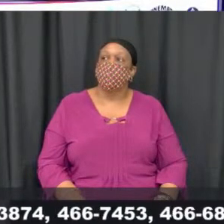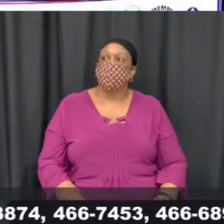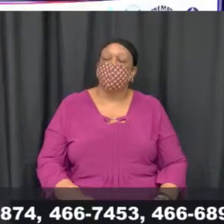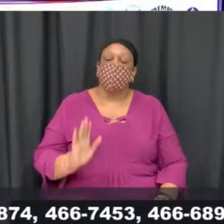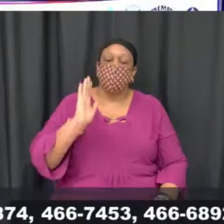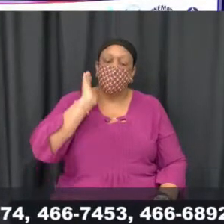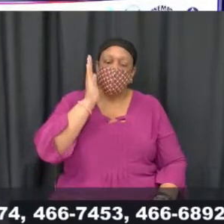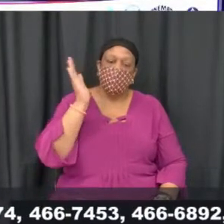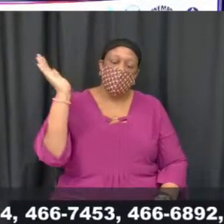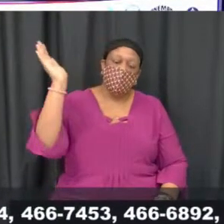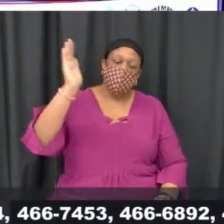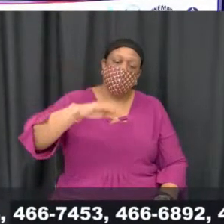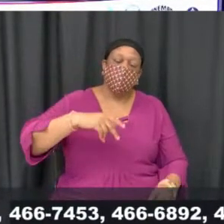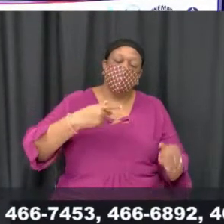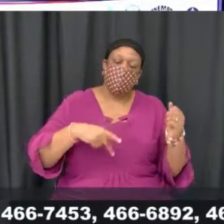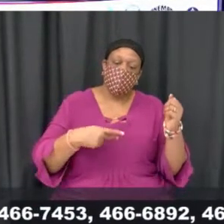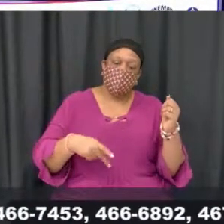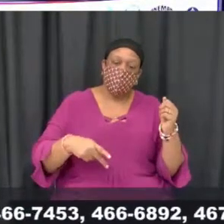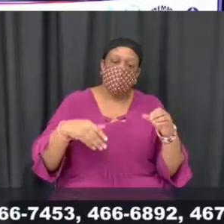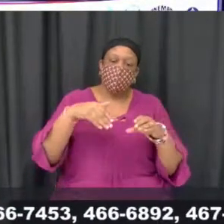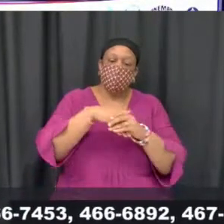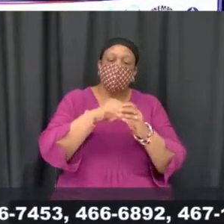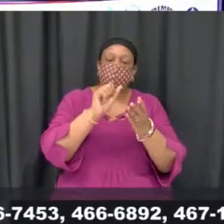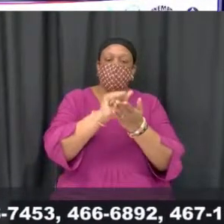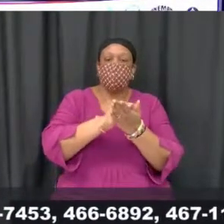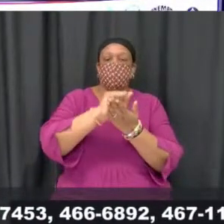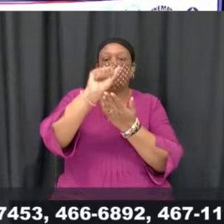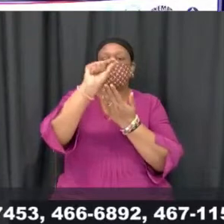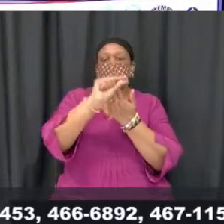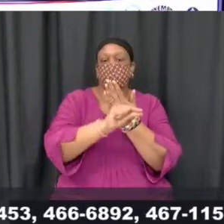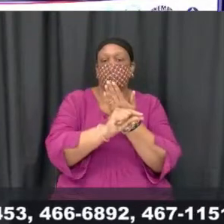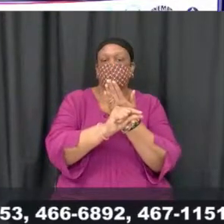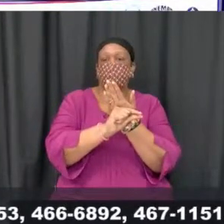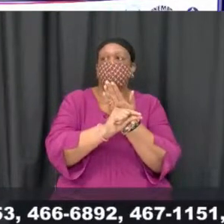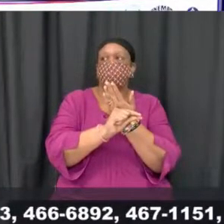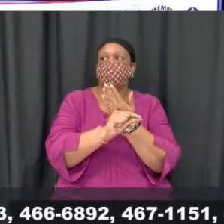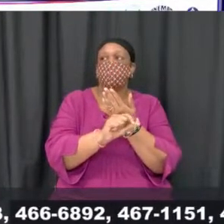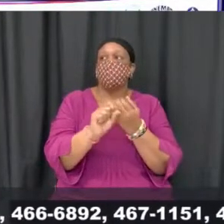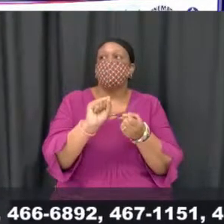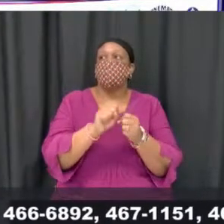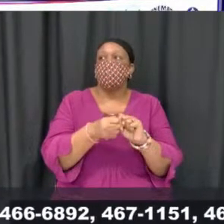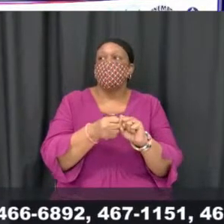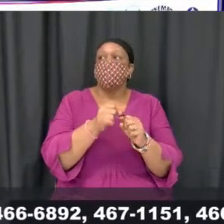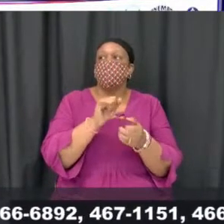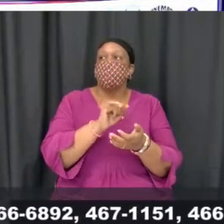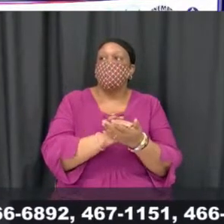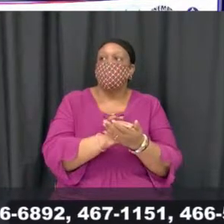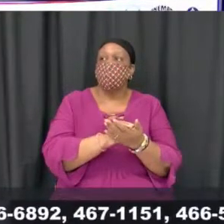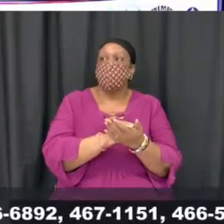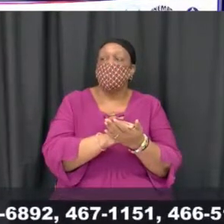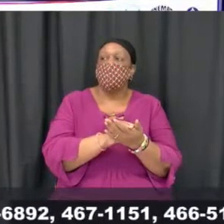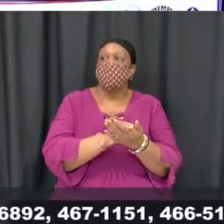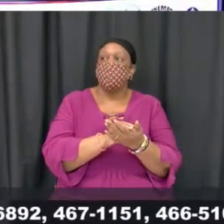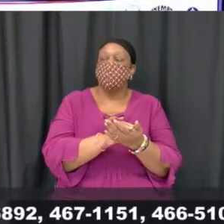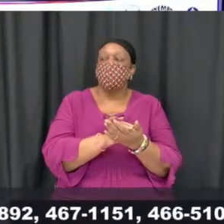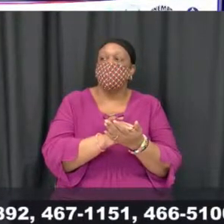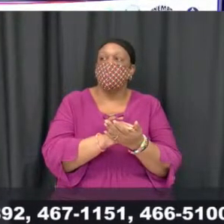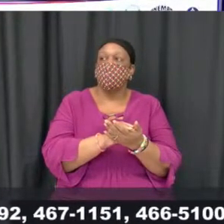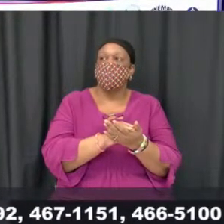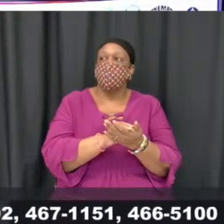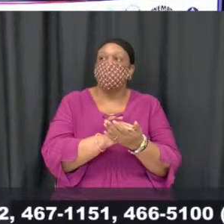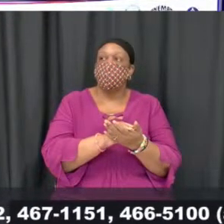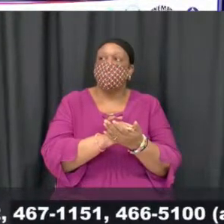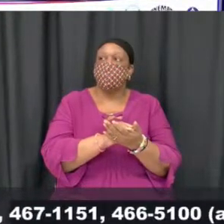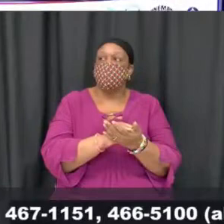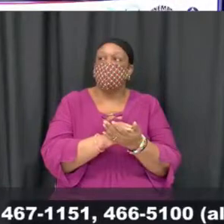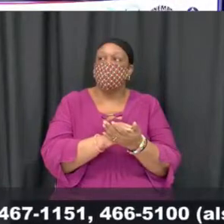August, at the end of August this year, so that our capacity to be able to have more